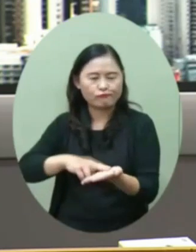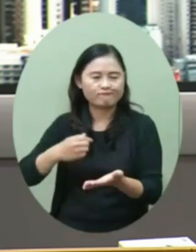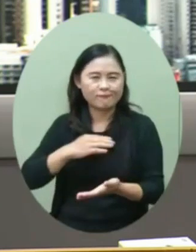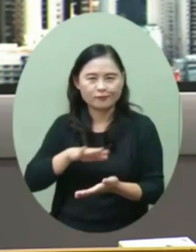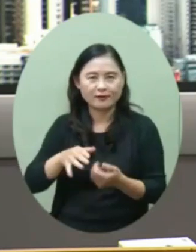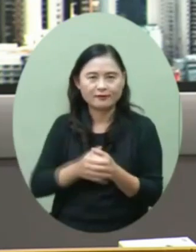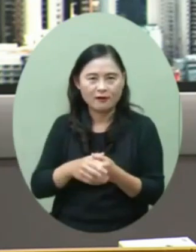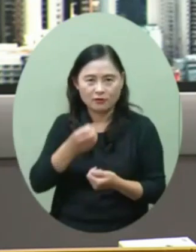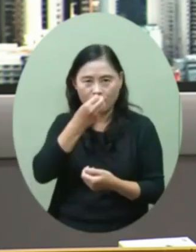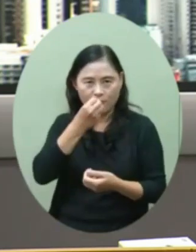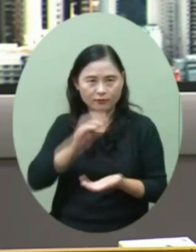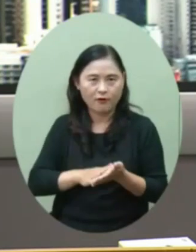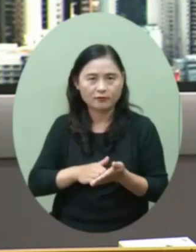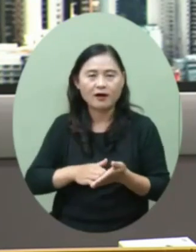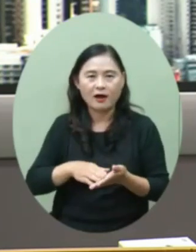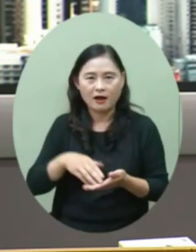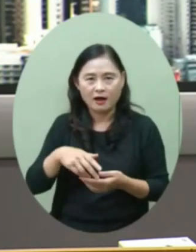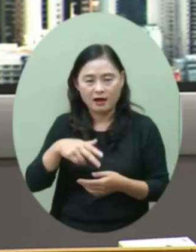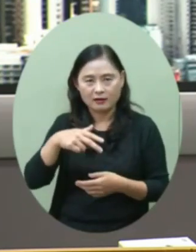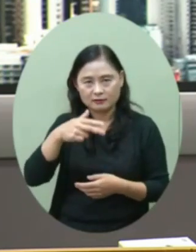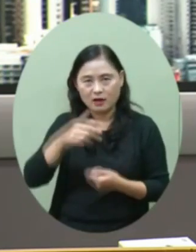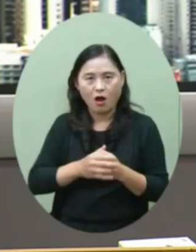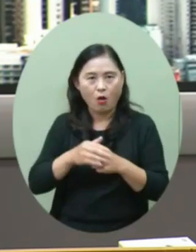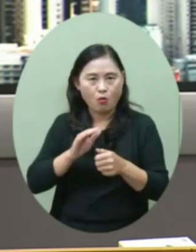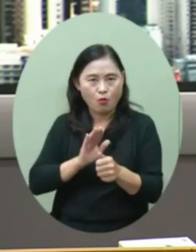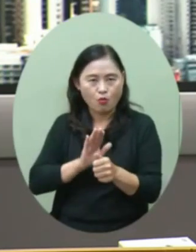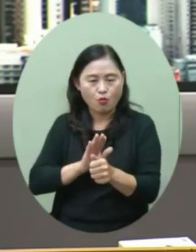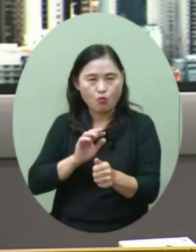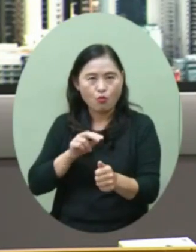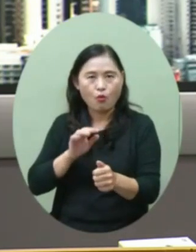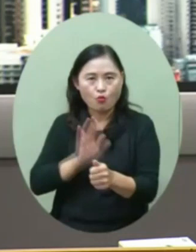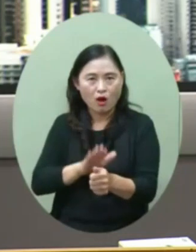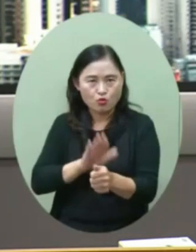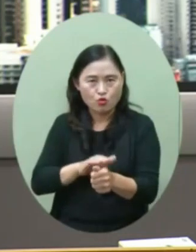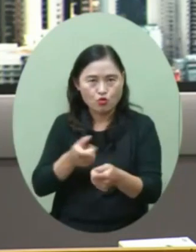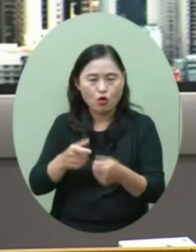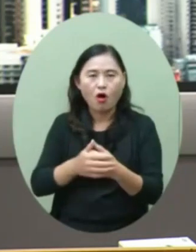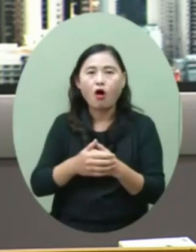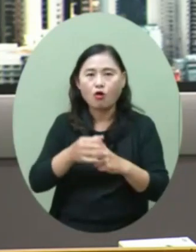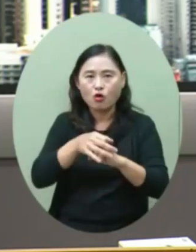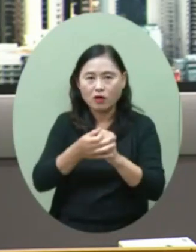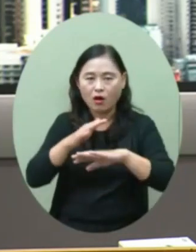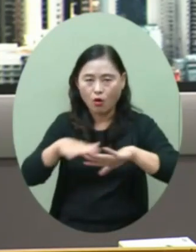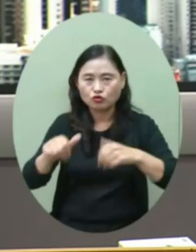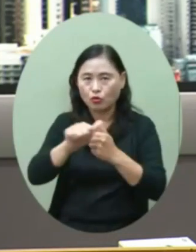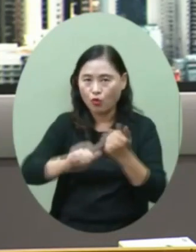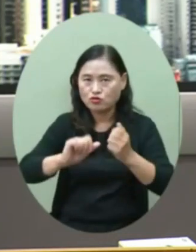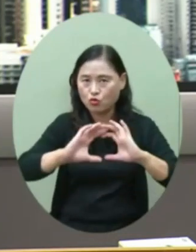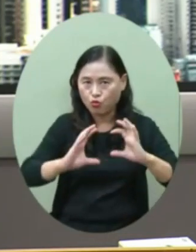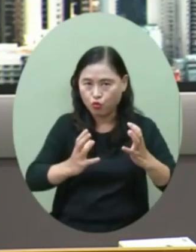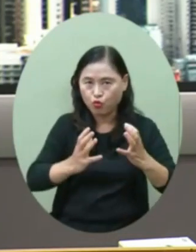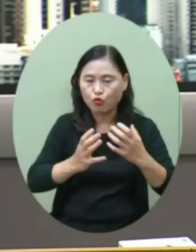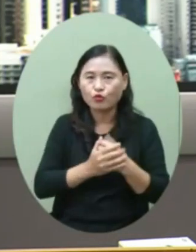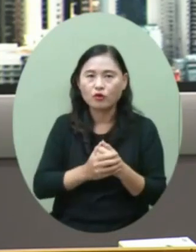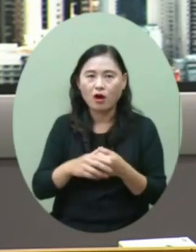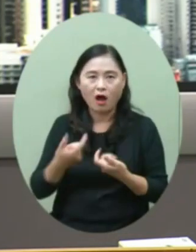Third question, we are grateful to the central authorities for the high level of trust put in us. So